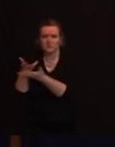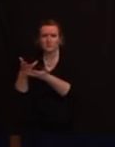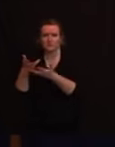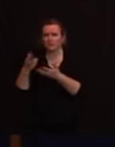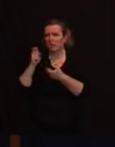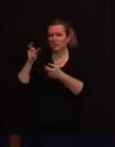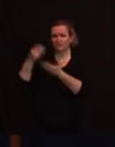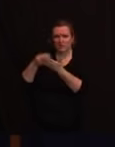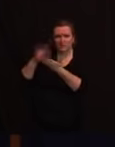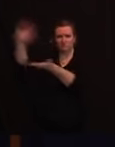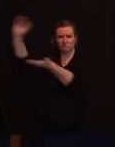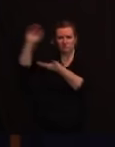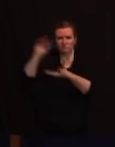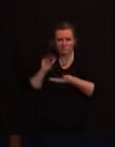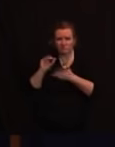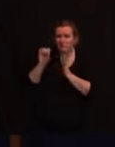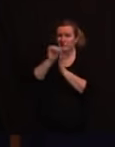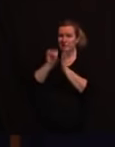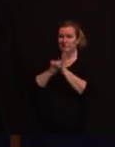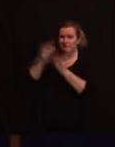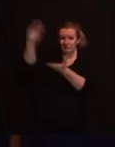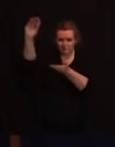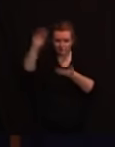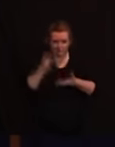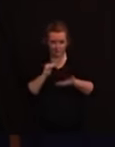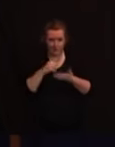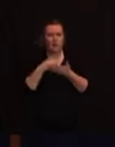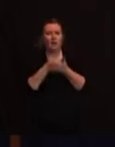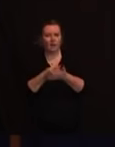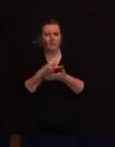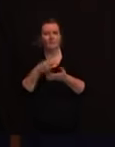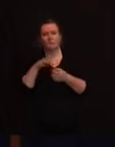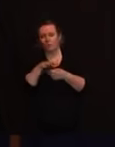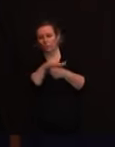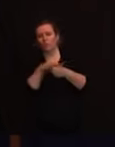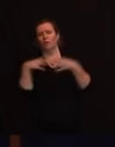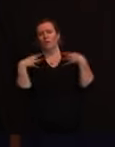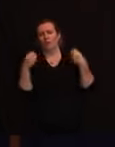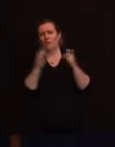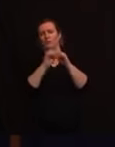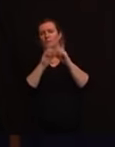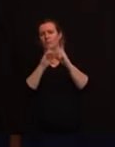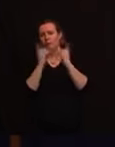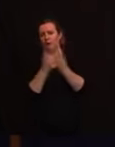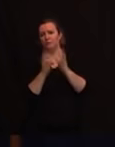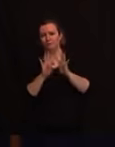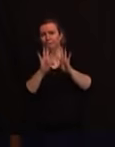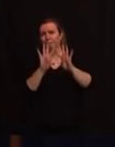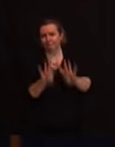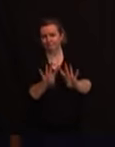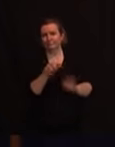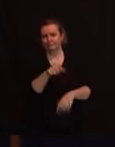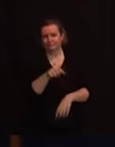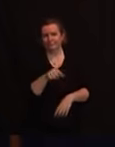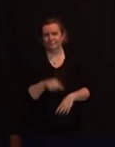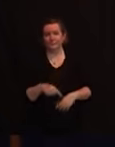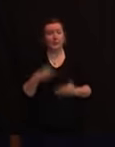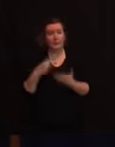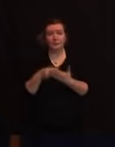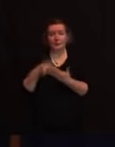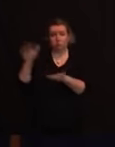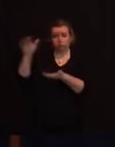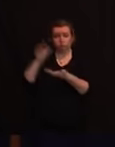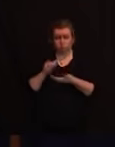has received to support our local health departments statewide. The funding will support critical